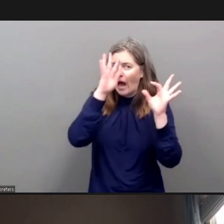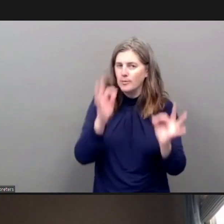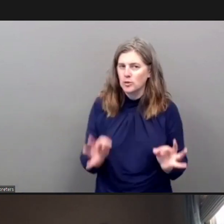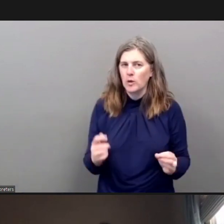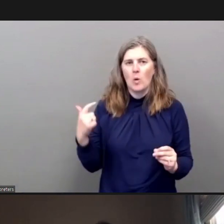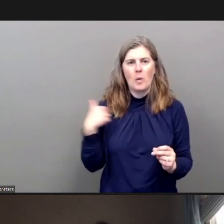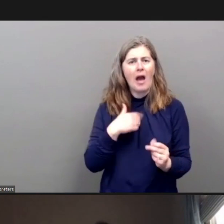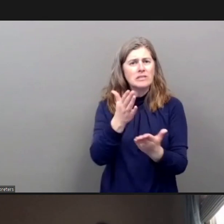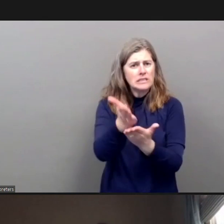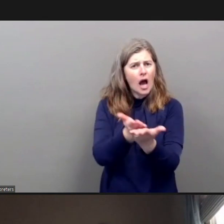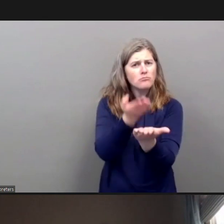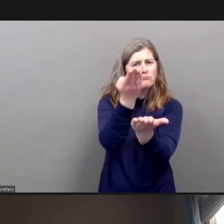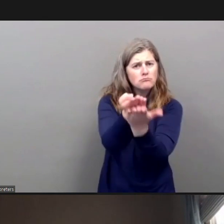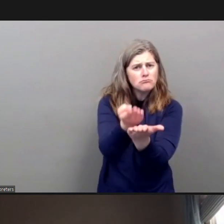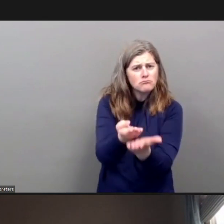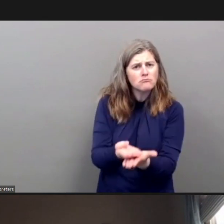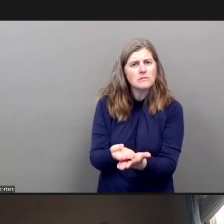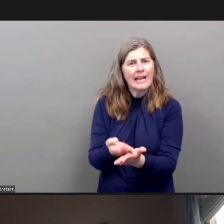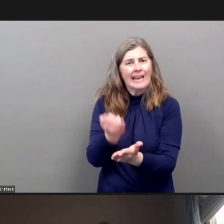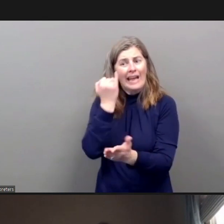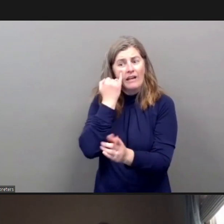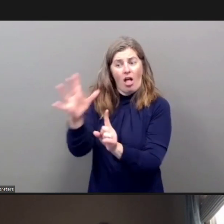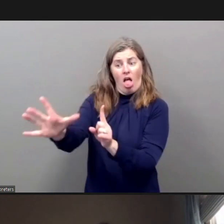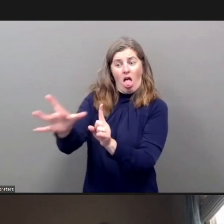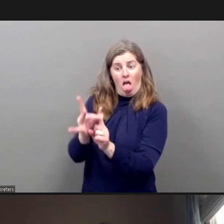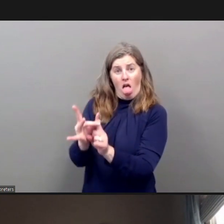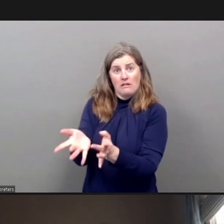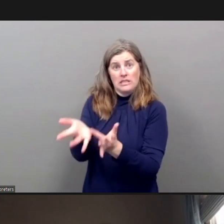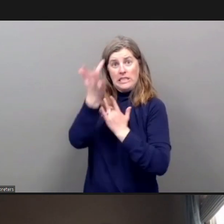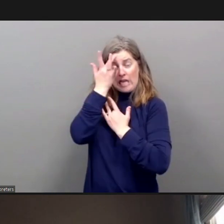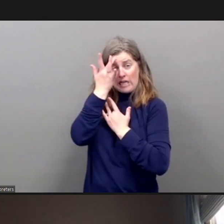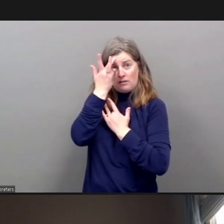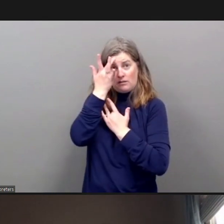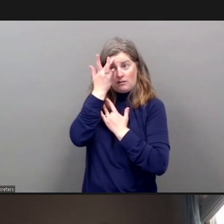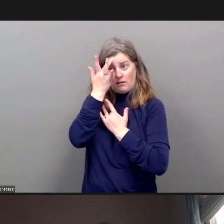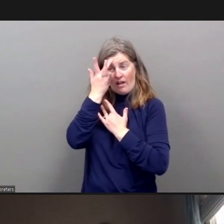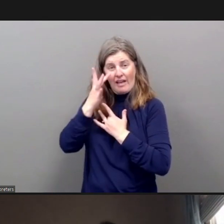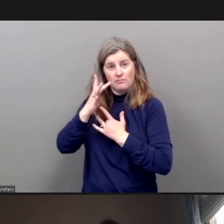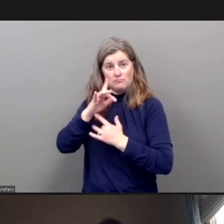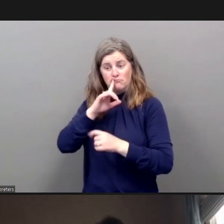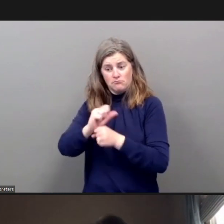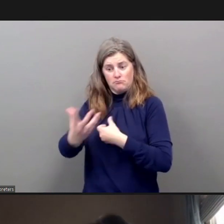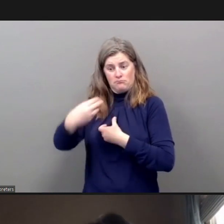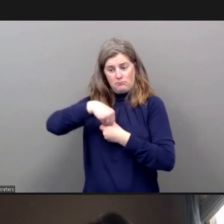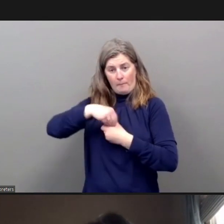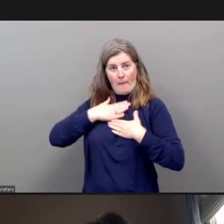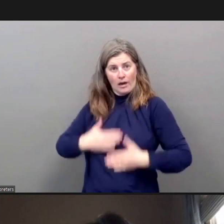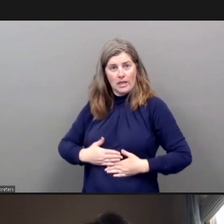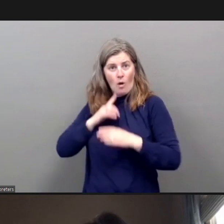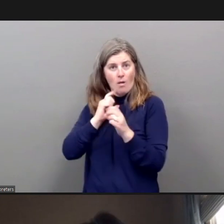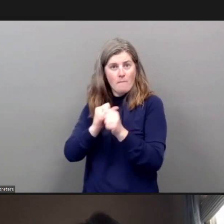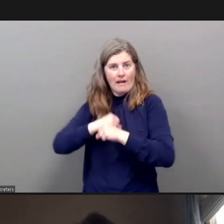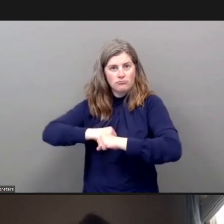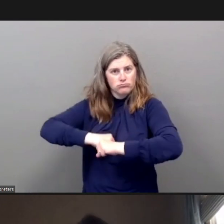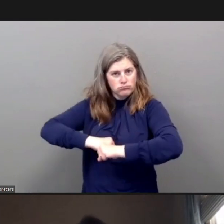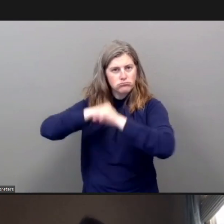have evidence that natural infection confers a degree